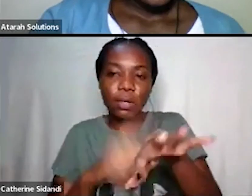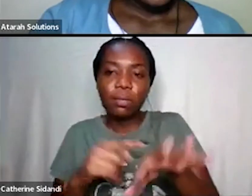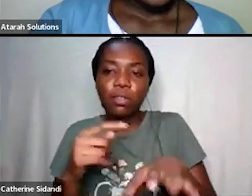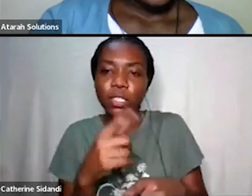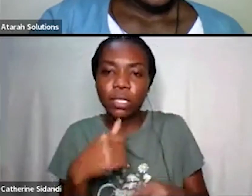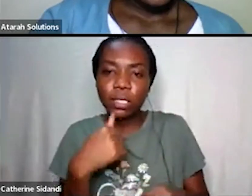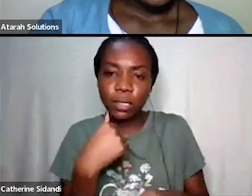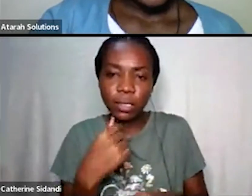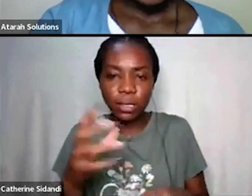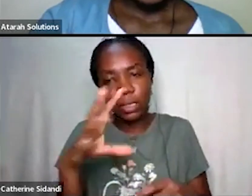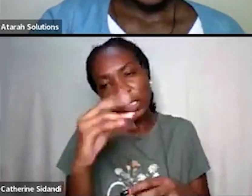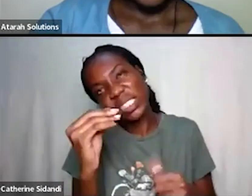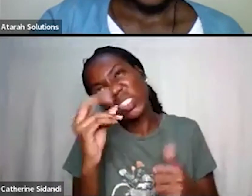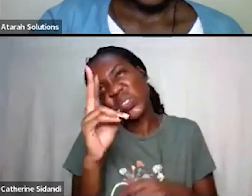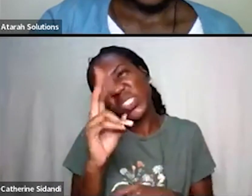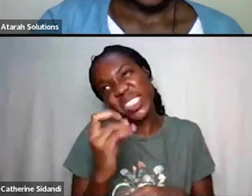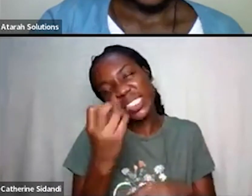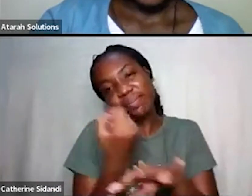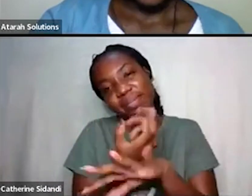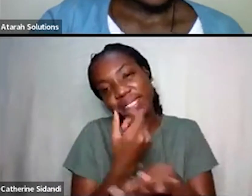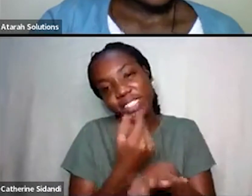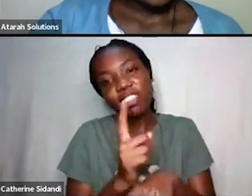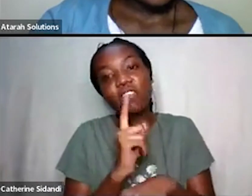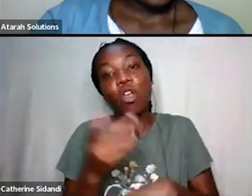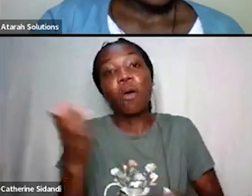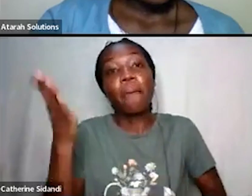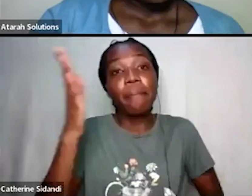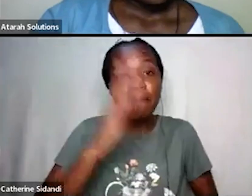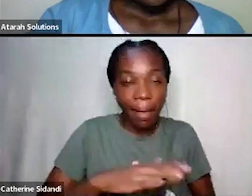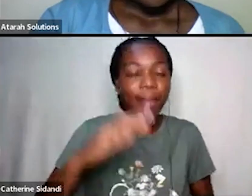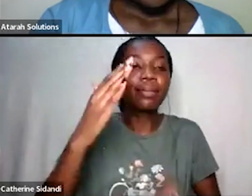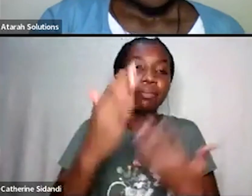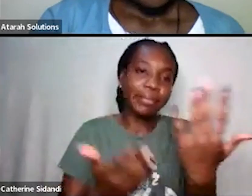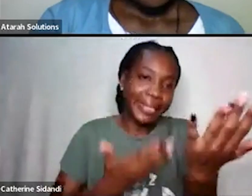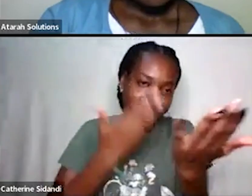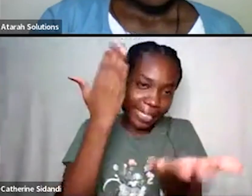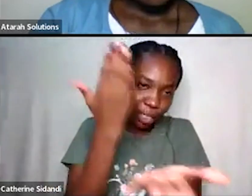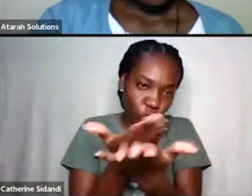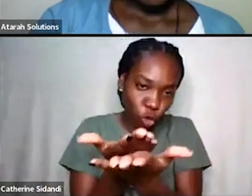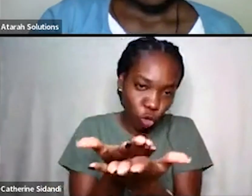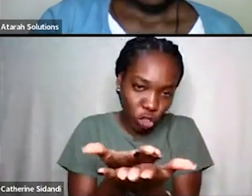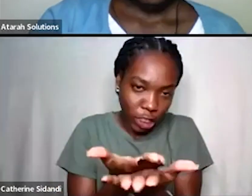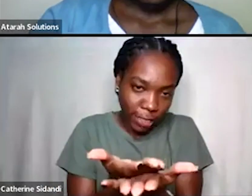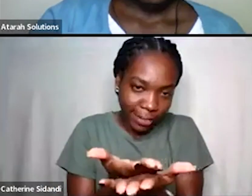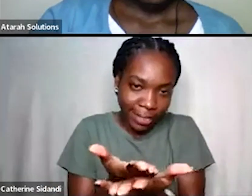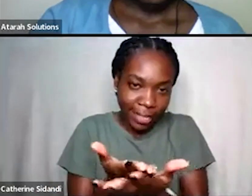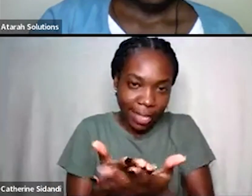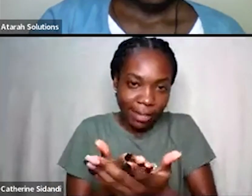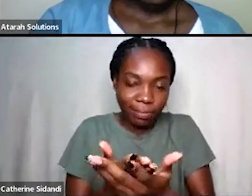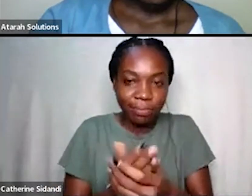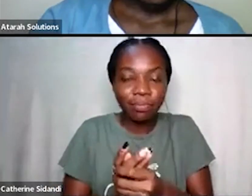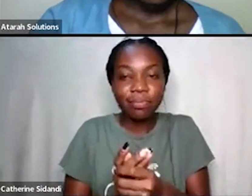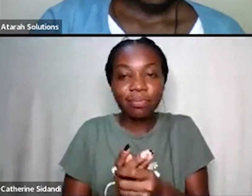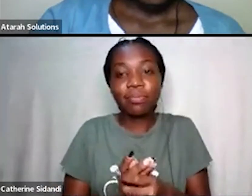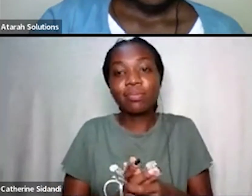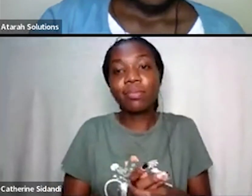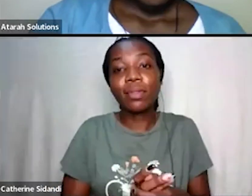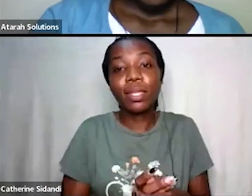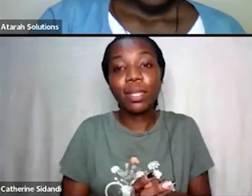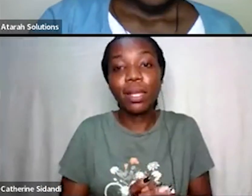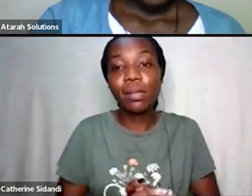about, say, 20 minutes, let's go straight now to my presentation. Just run it for me, please.